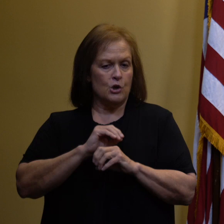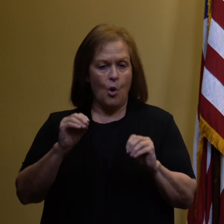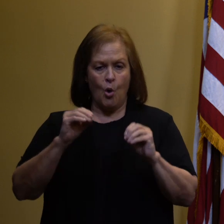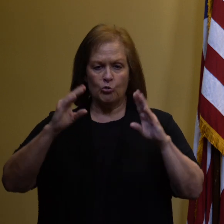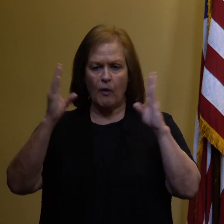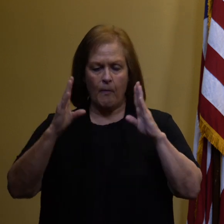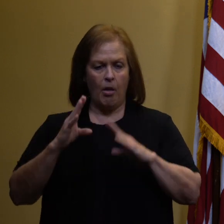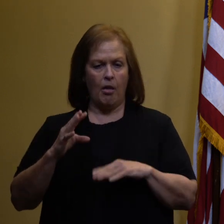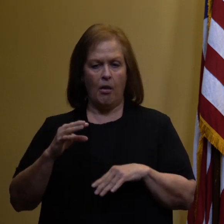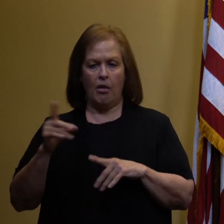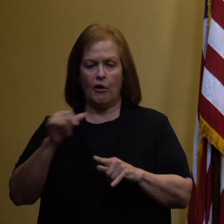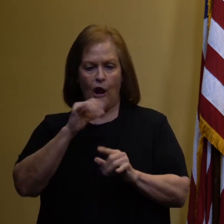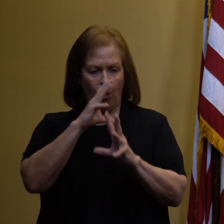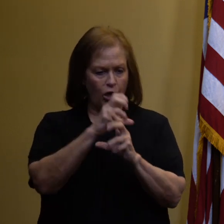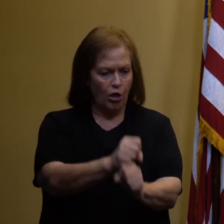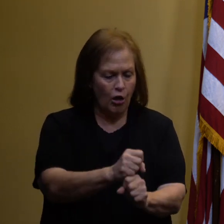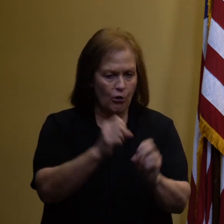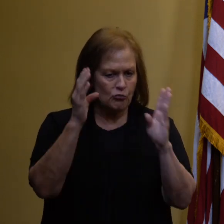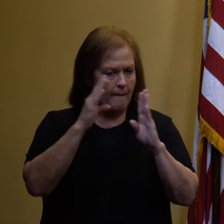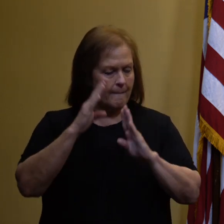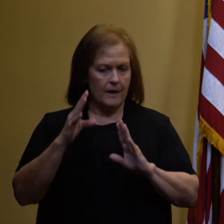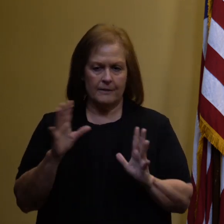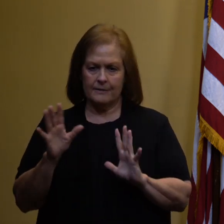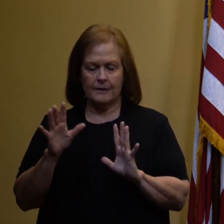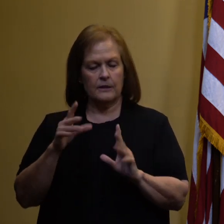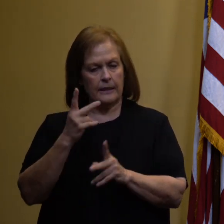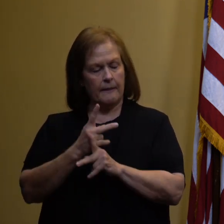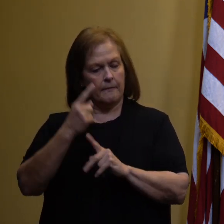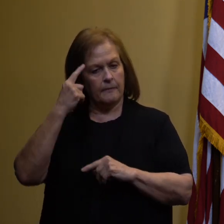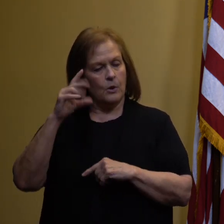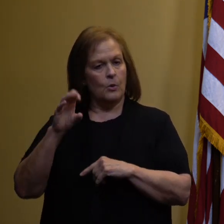the bait. Cooler heads always prevail.